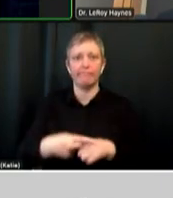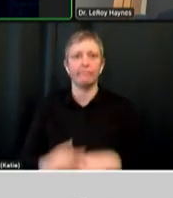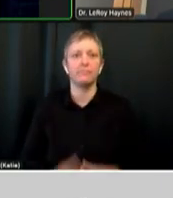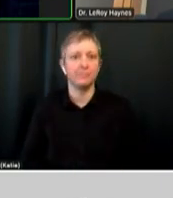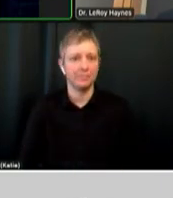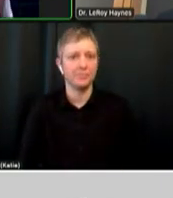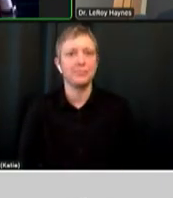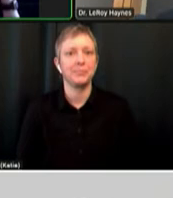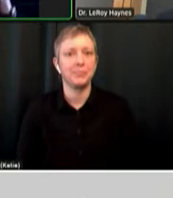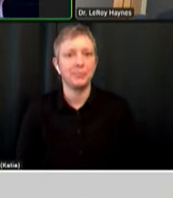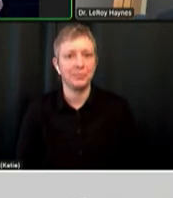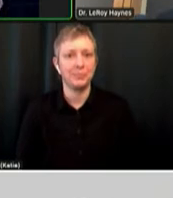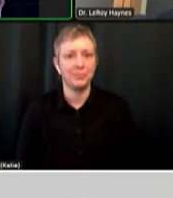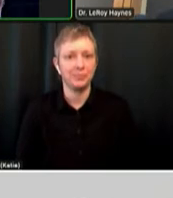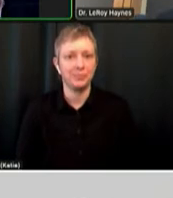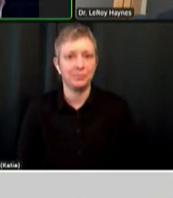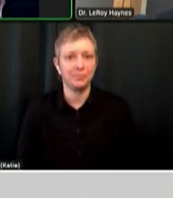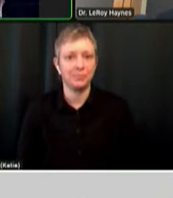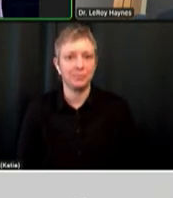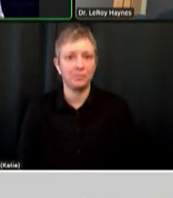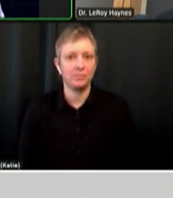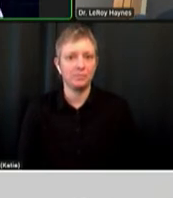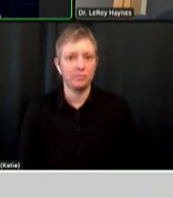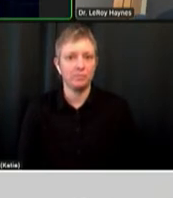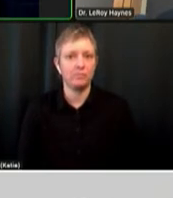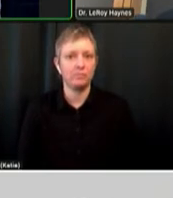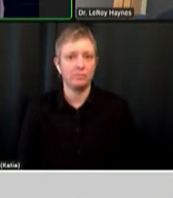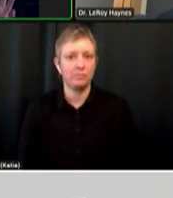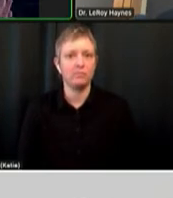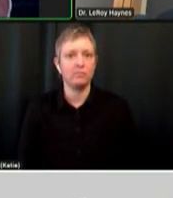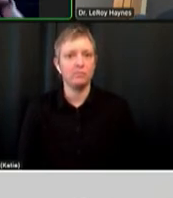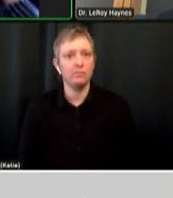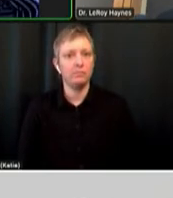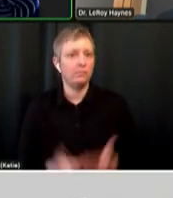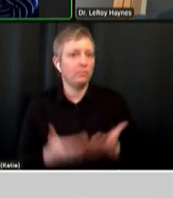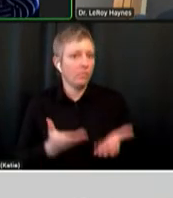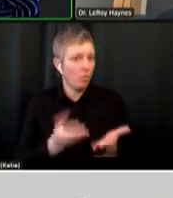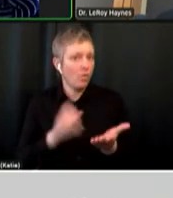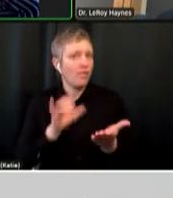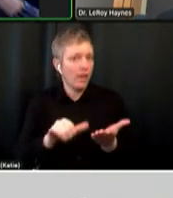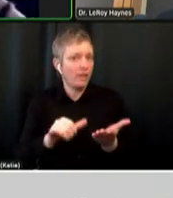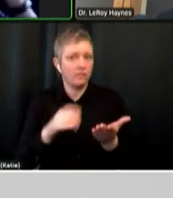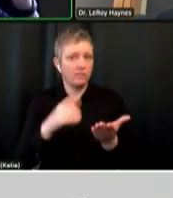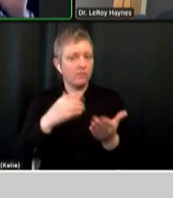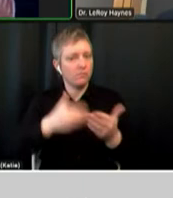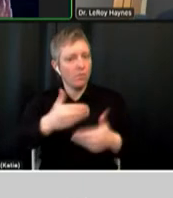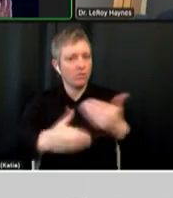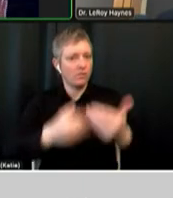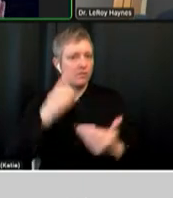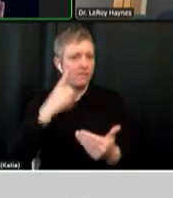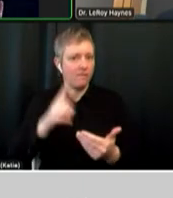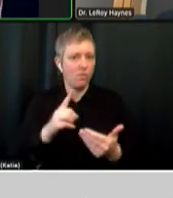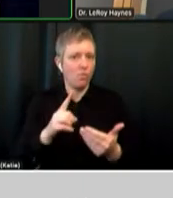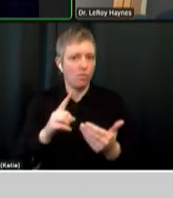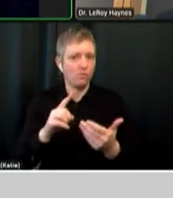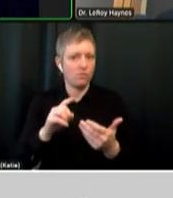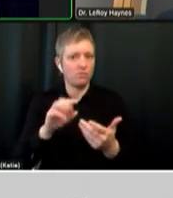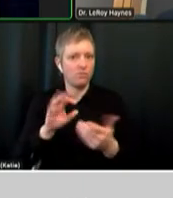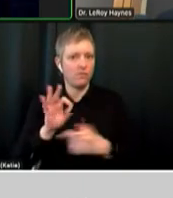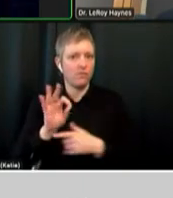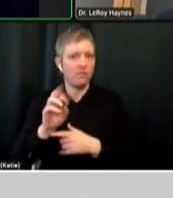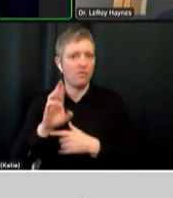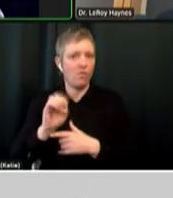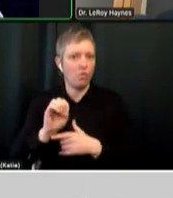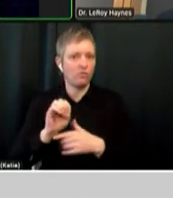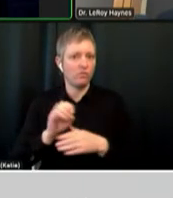So that's the process for the deadly force and in custody death. Anything under category 1 use of